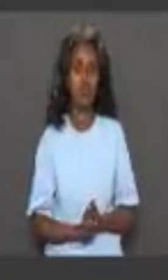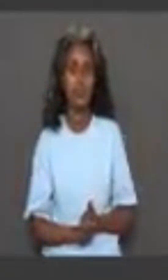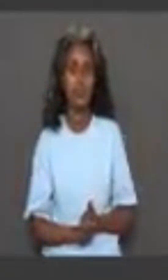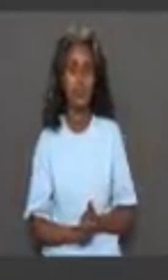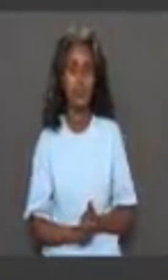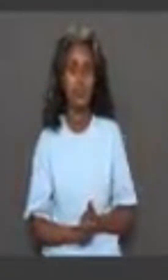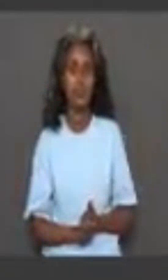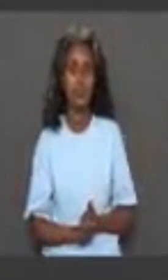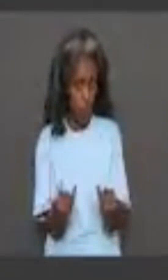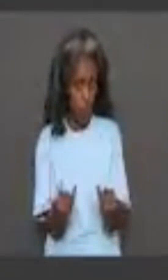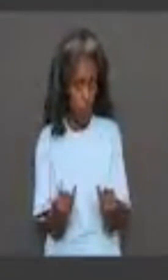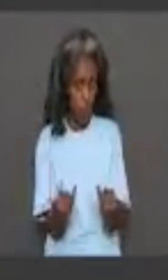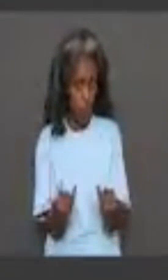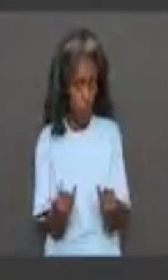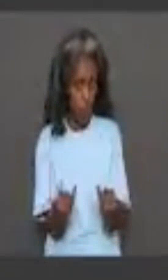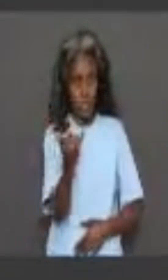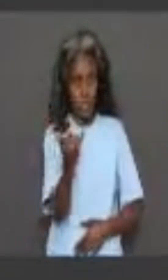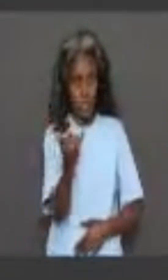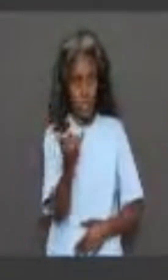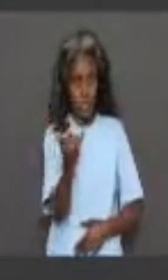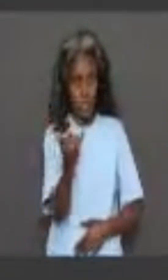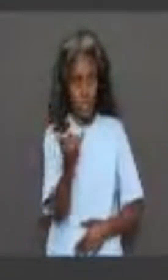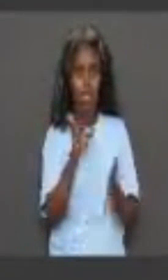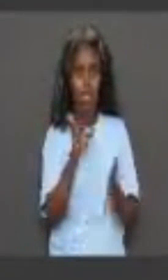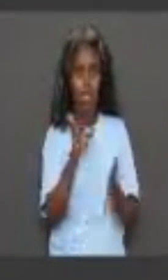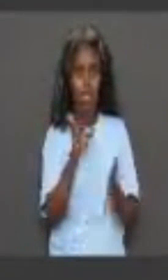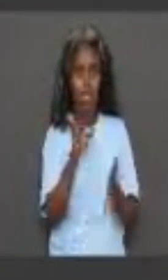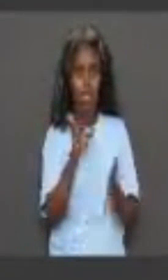Now, we draw a number line.